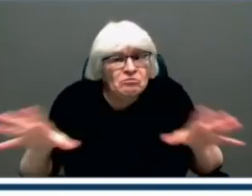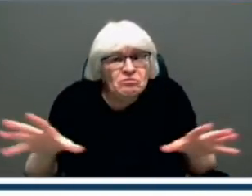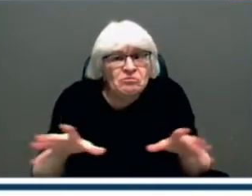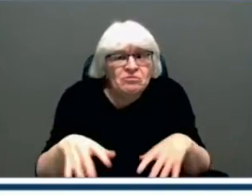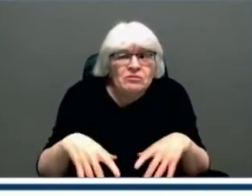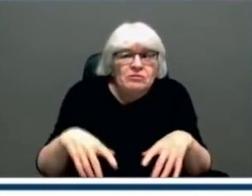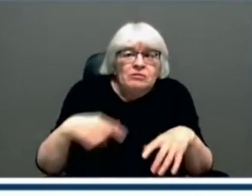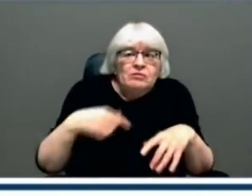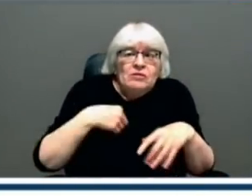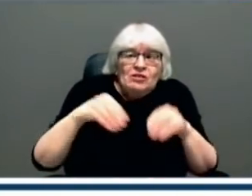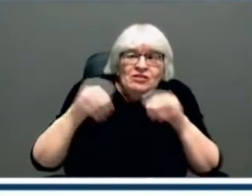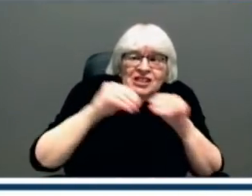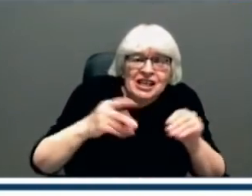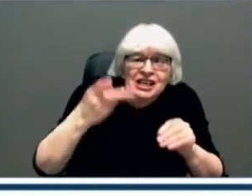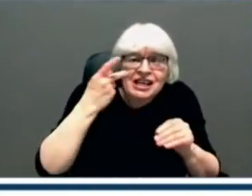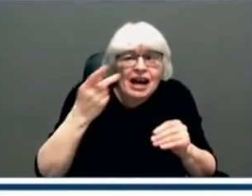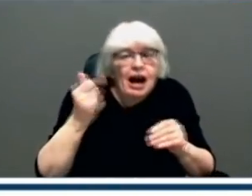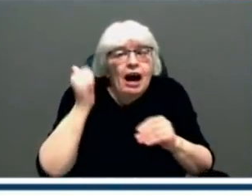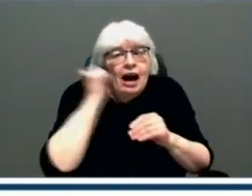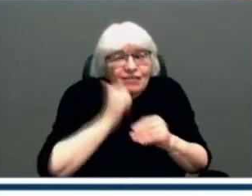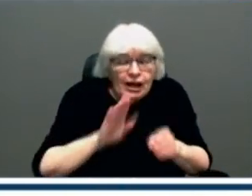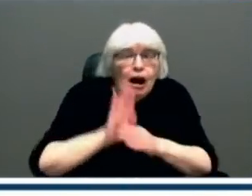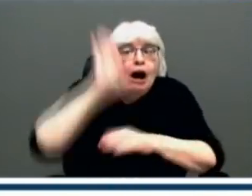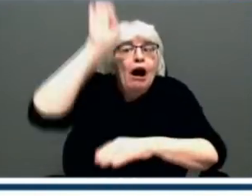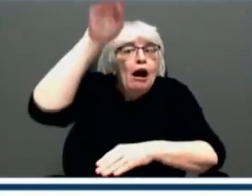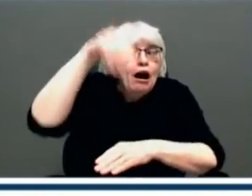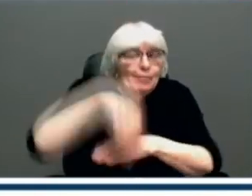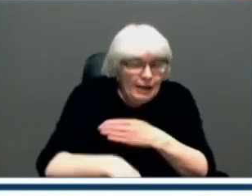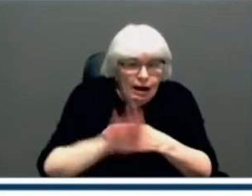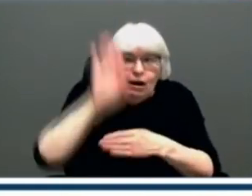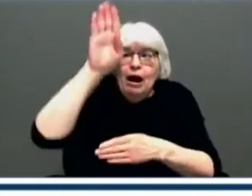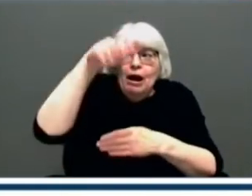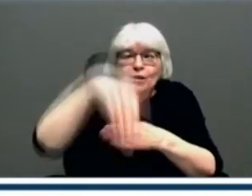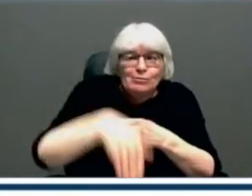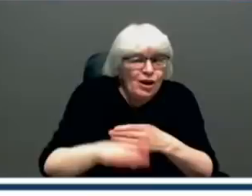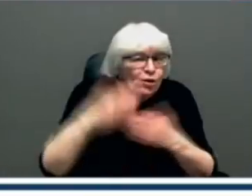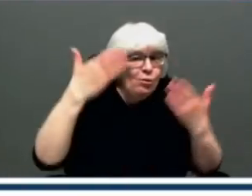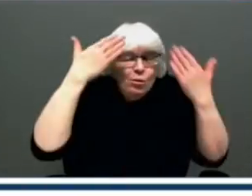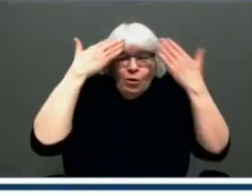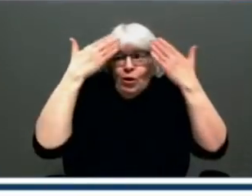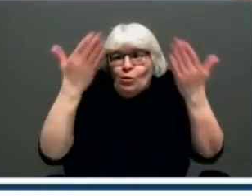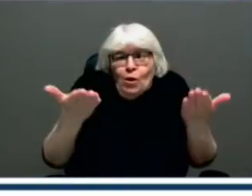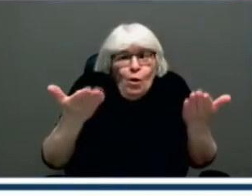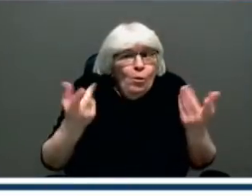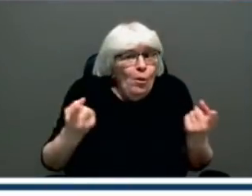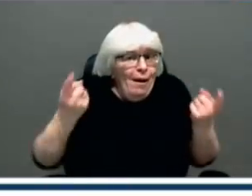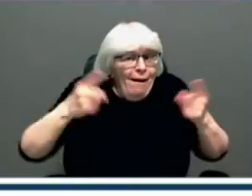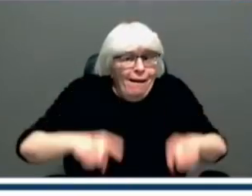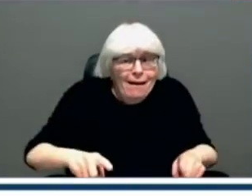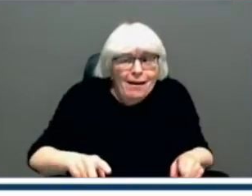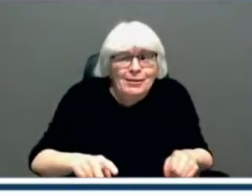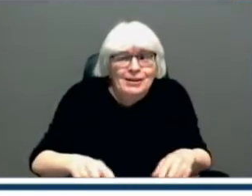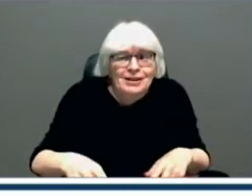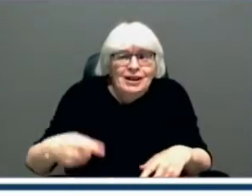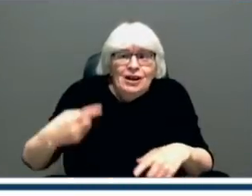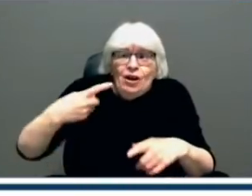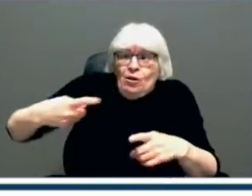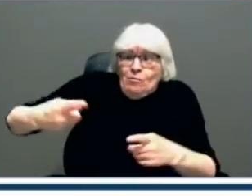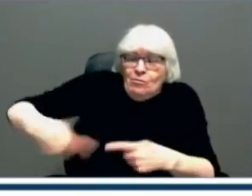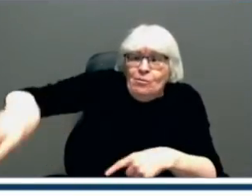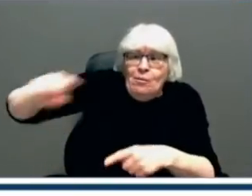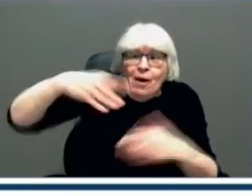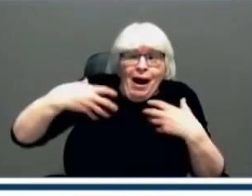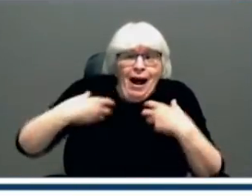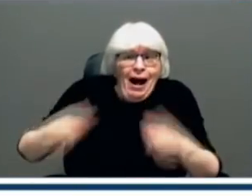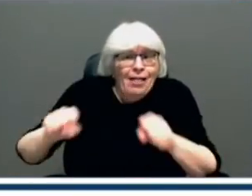fluctuations that we know are going to happen. Also, our health system partners have the knowledge and the tools necessary to address